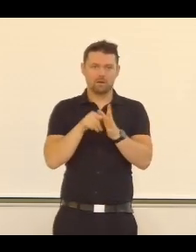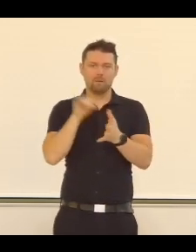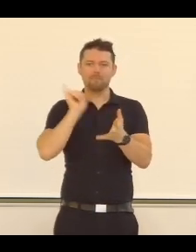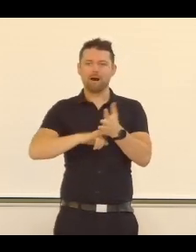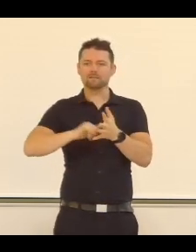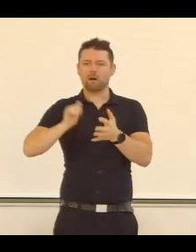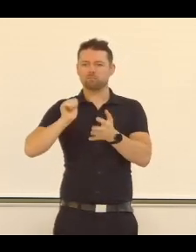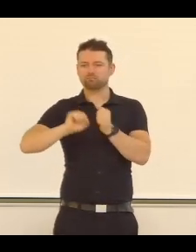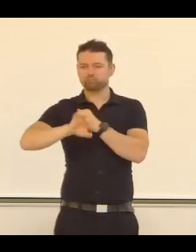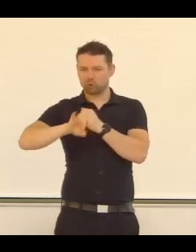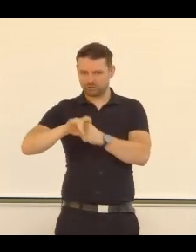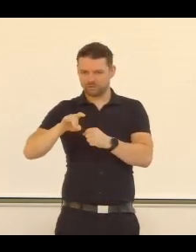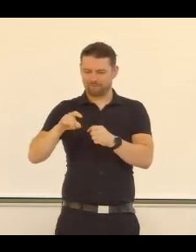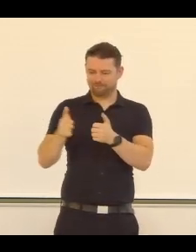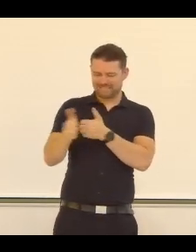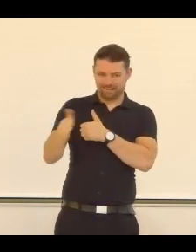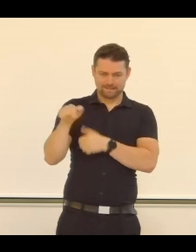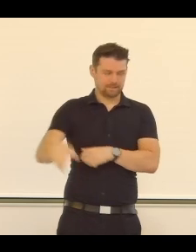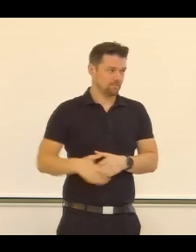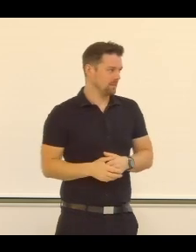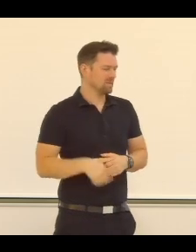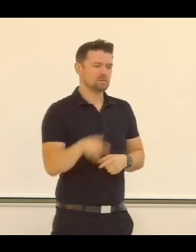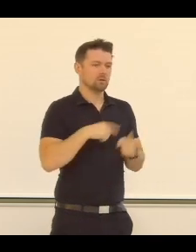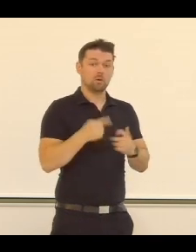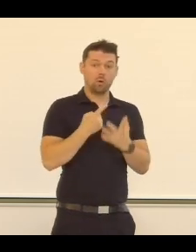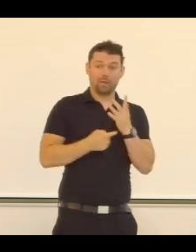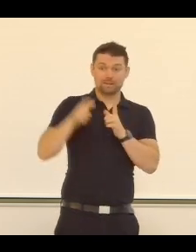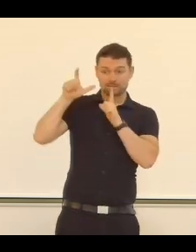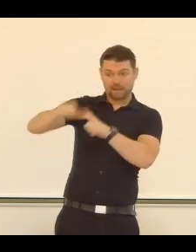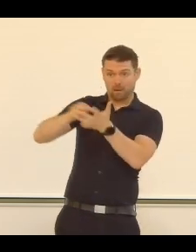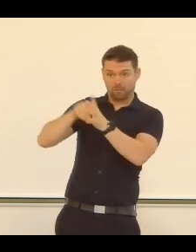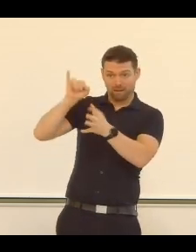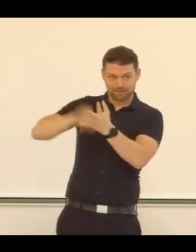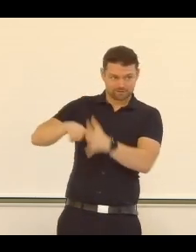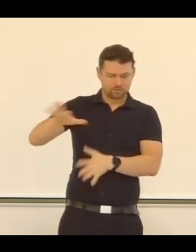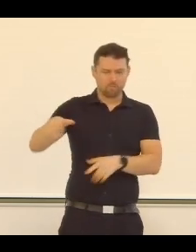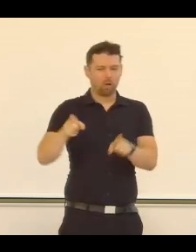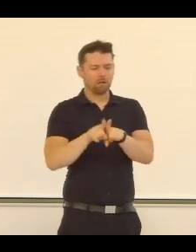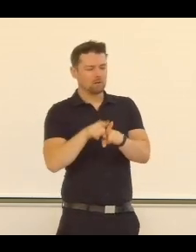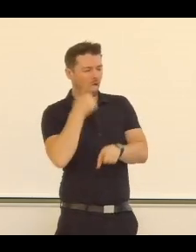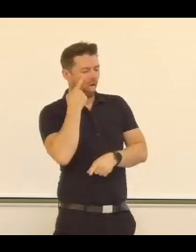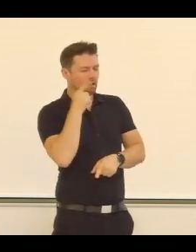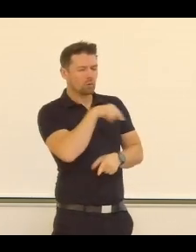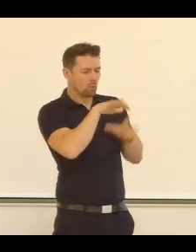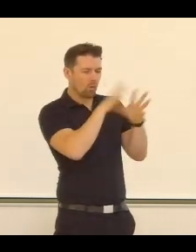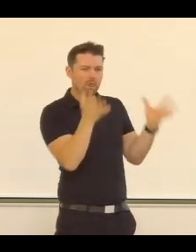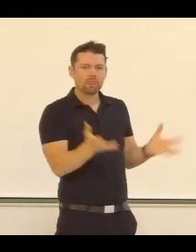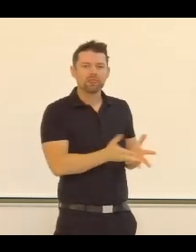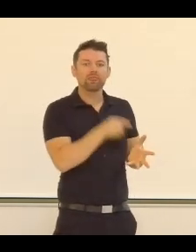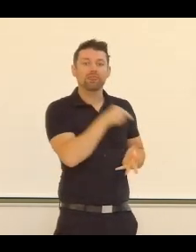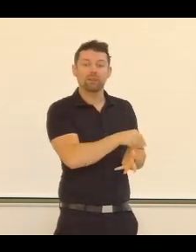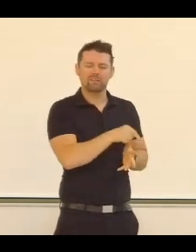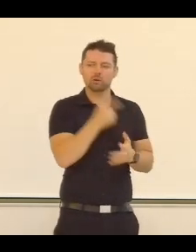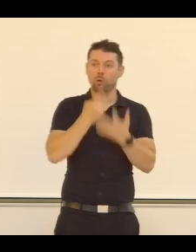facility. So we're not only staying on Mars, but we are also looking towards Earth and also looking not only at